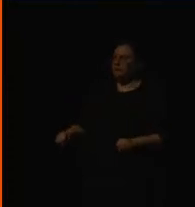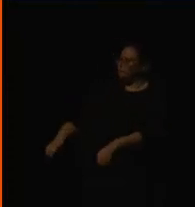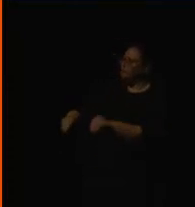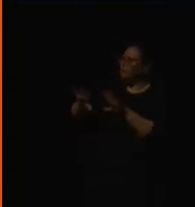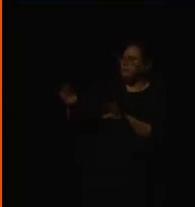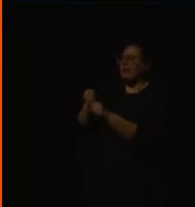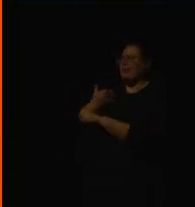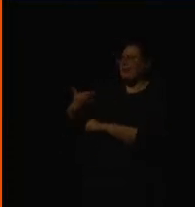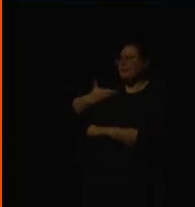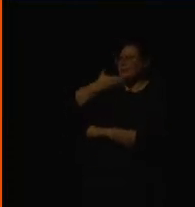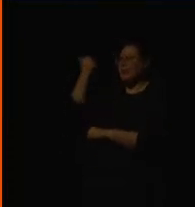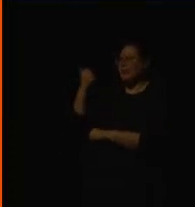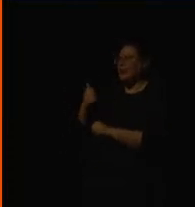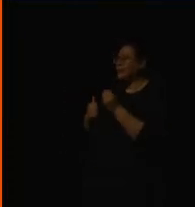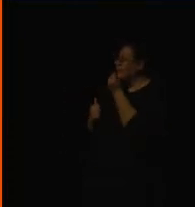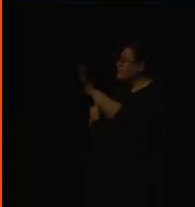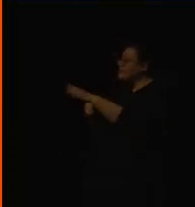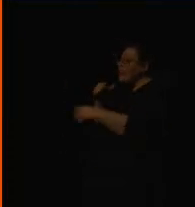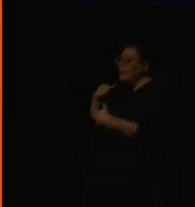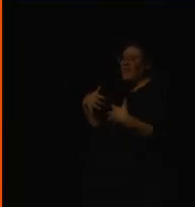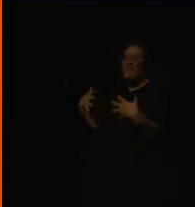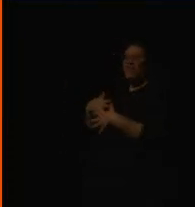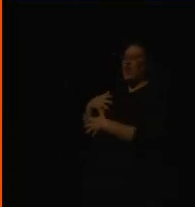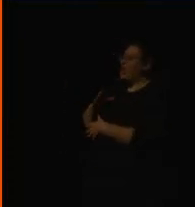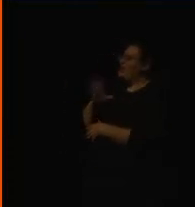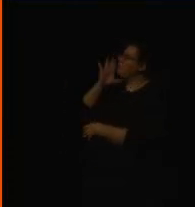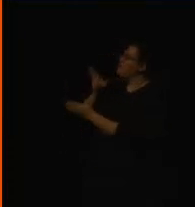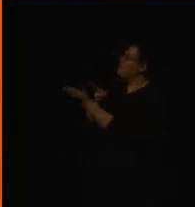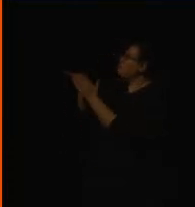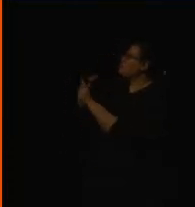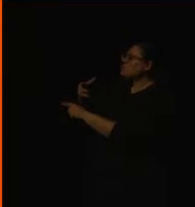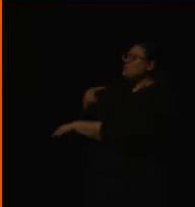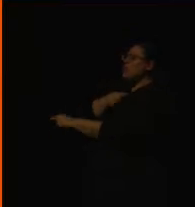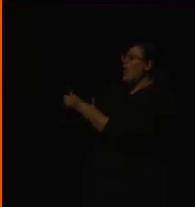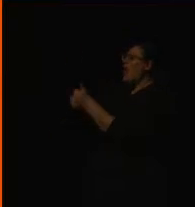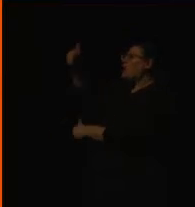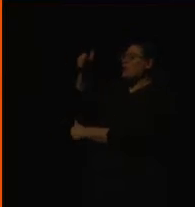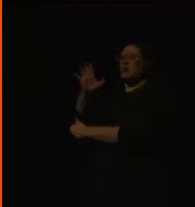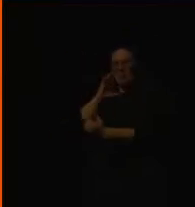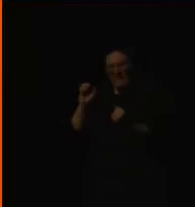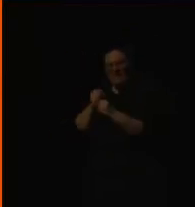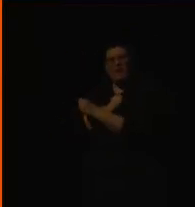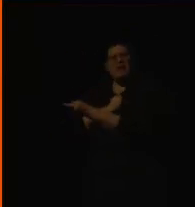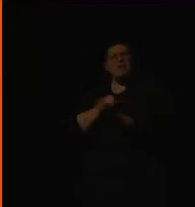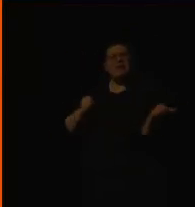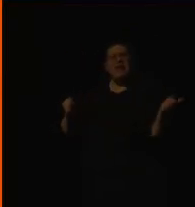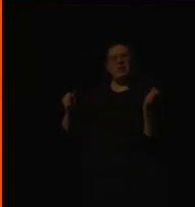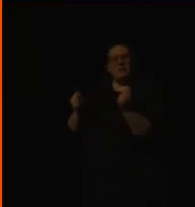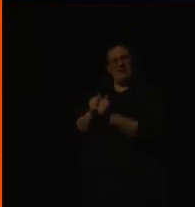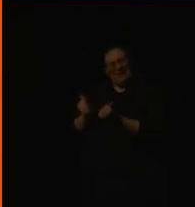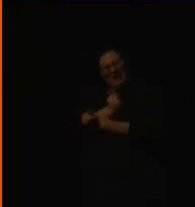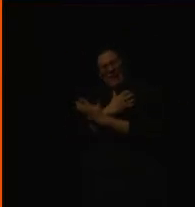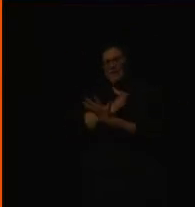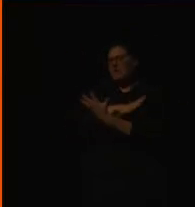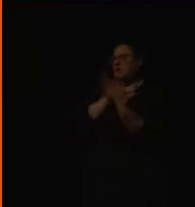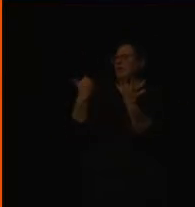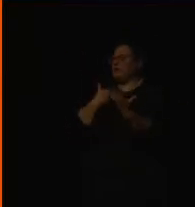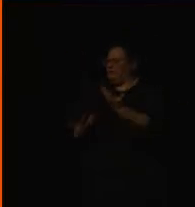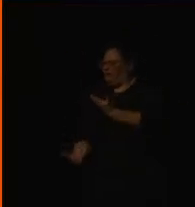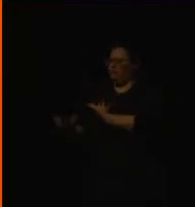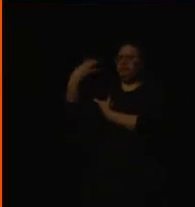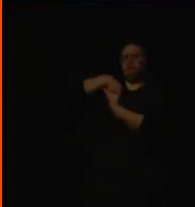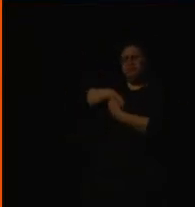better. I'm not afraid to speak truth to power. We'll fight them with everything we've got, and